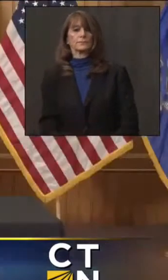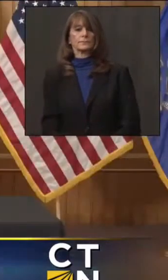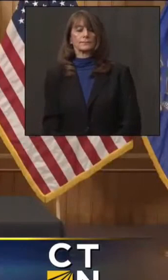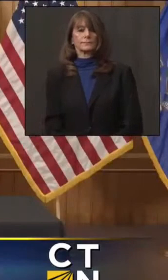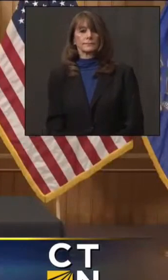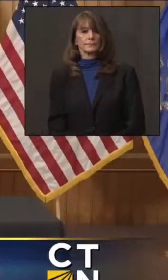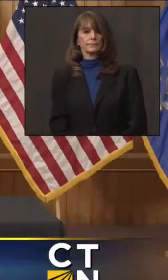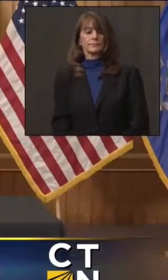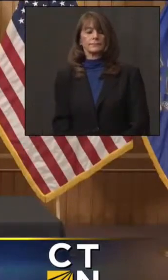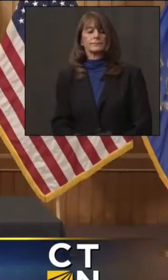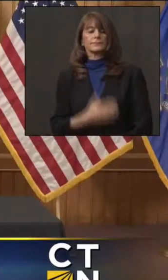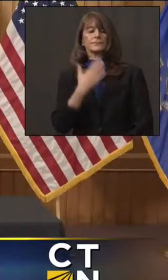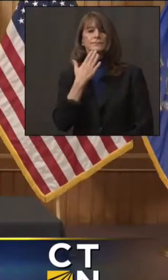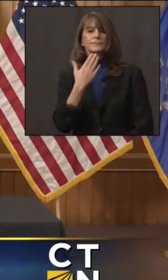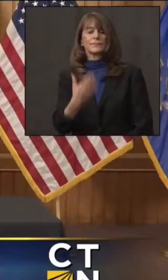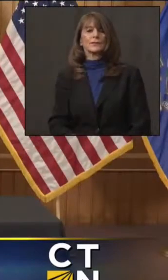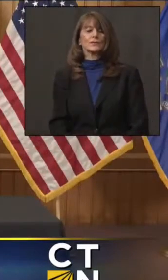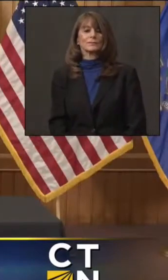Thank you.